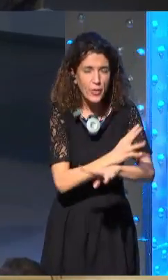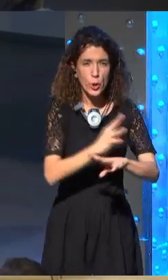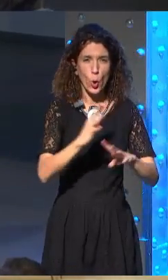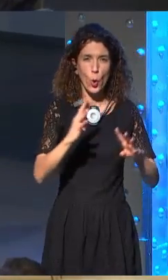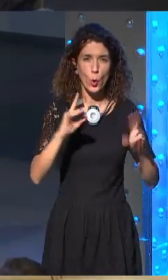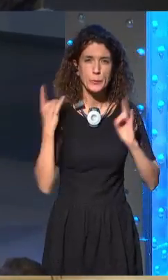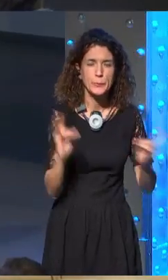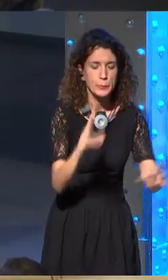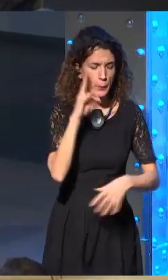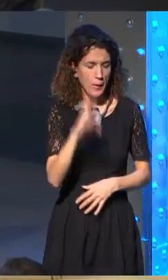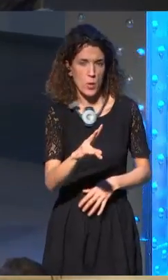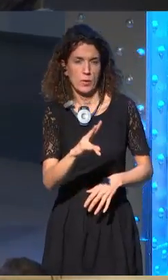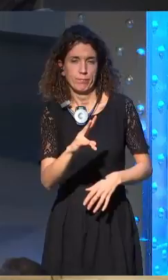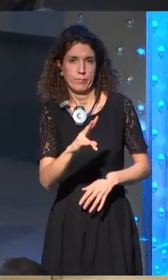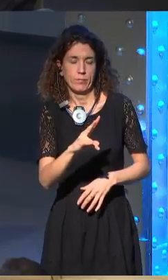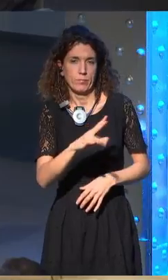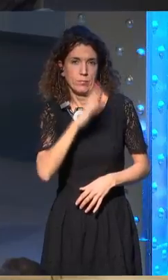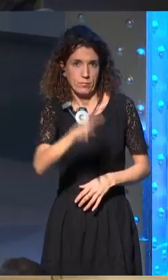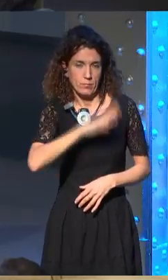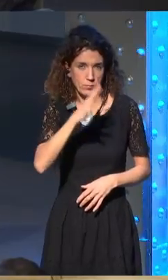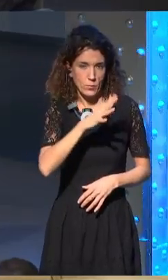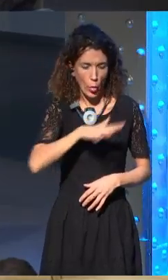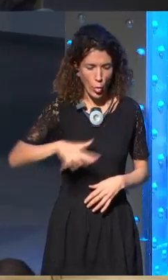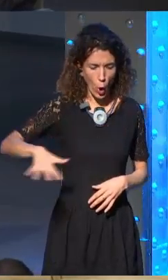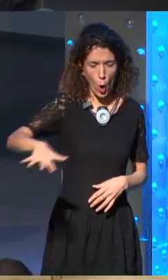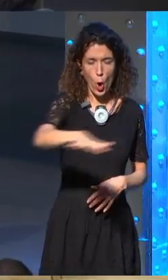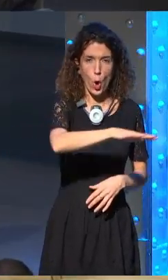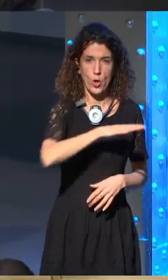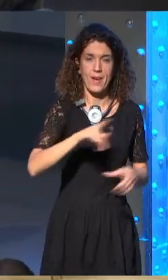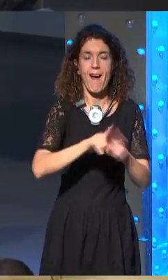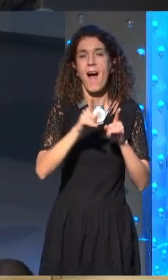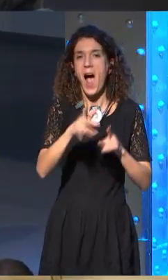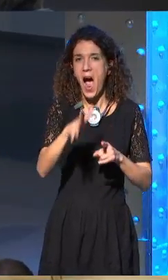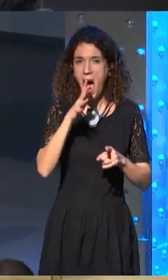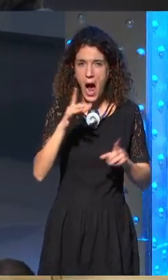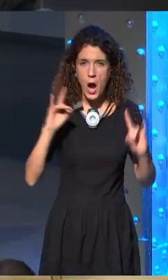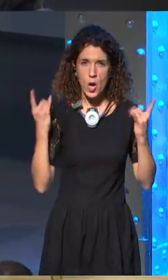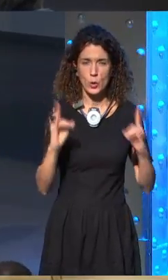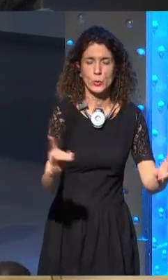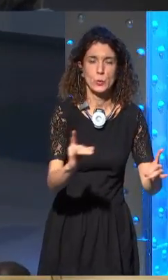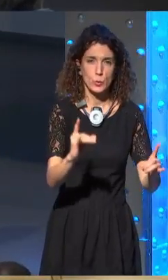the places that are like really strikingly beautiful are the tropical waters and the deserts.